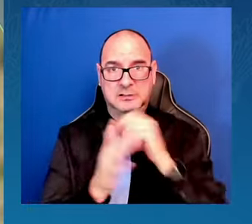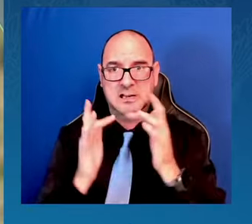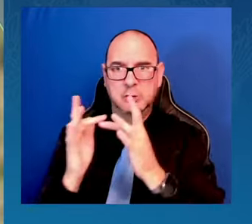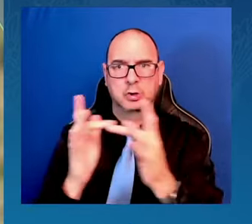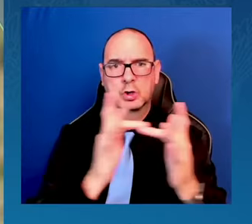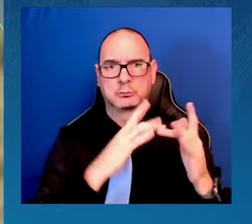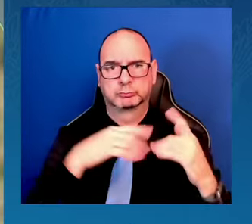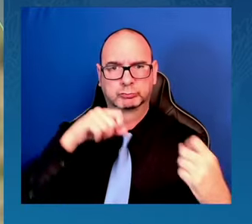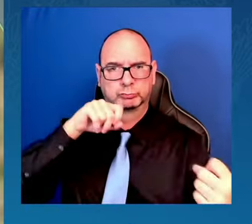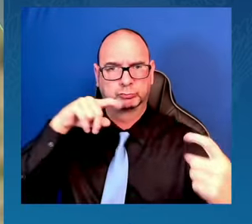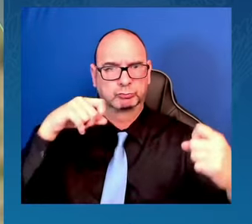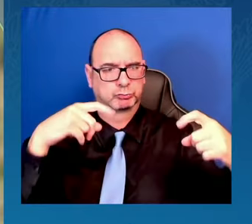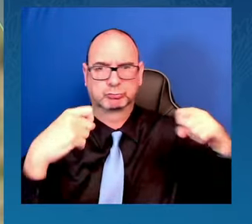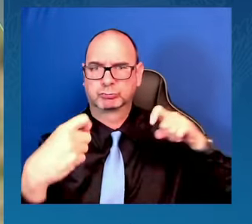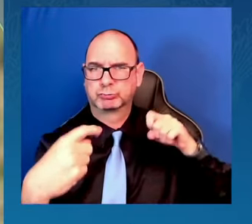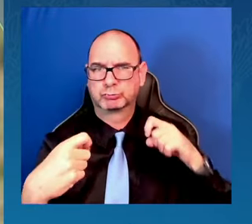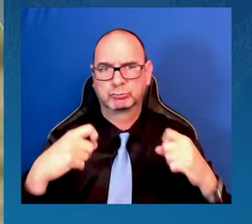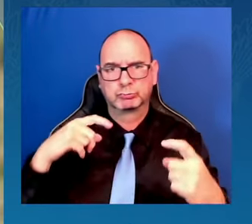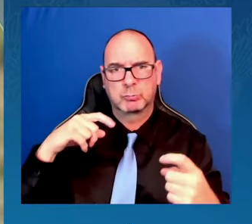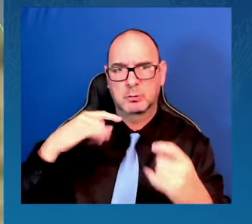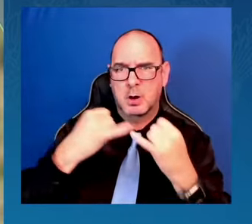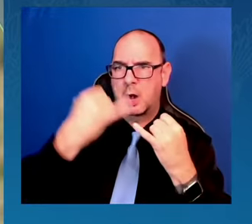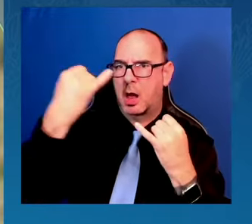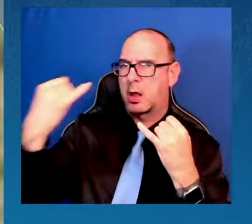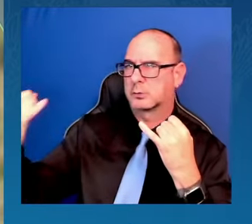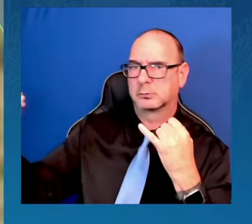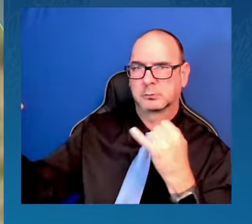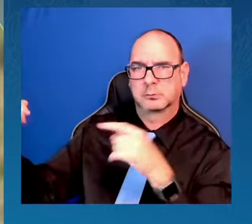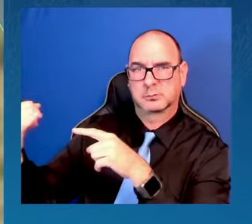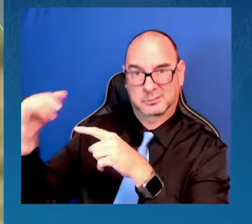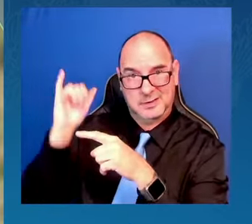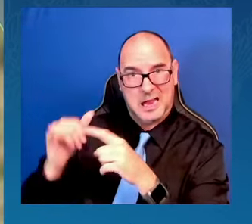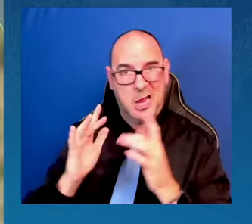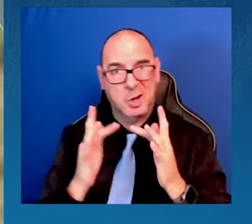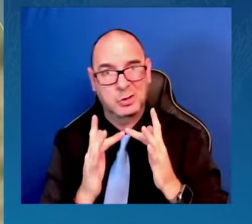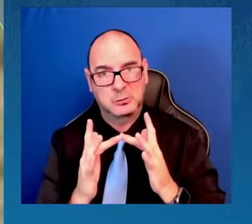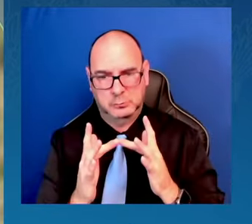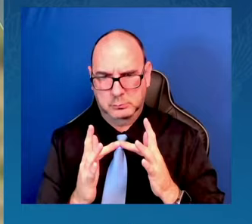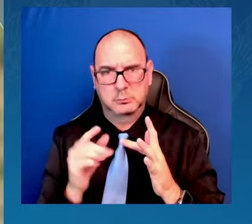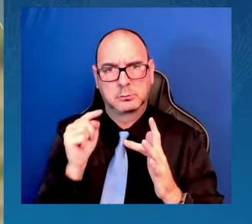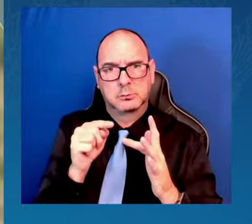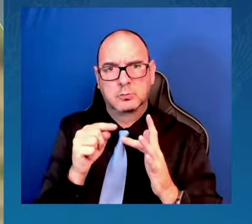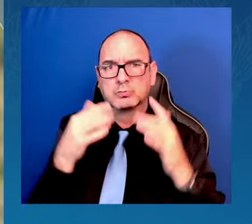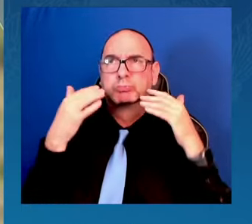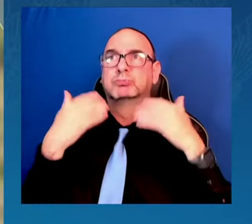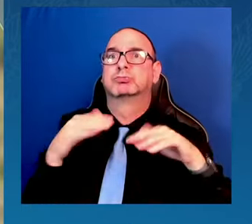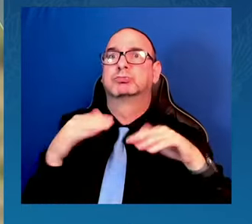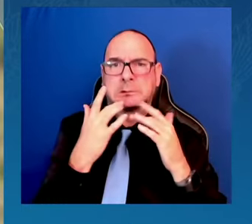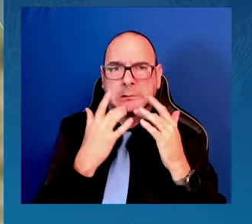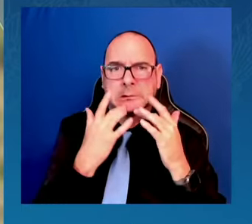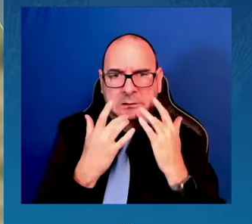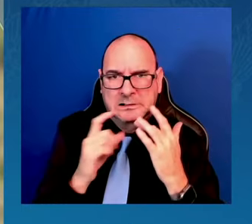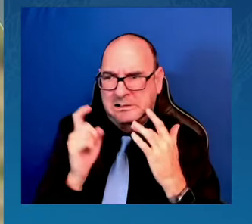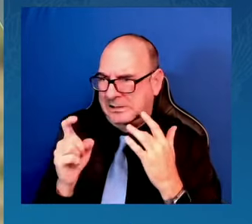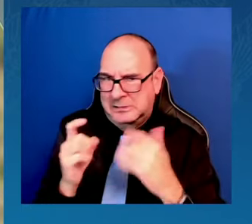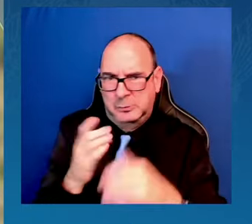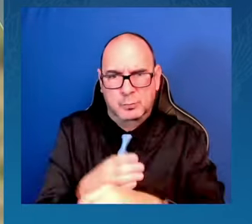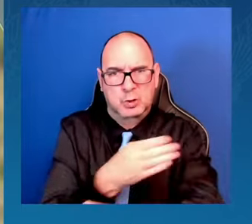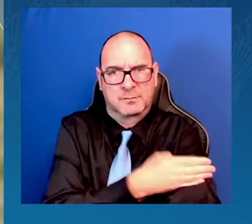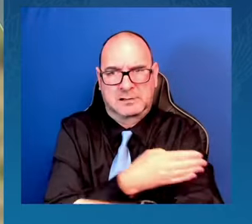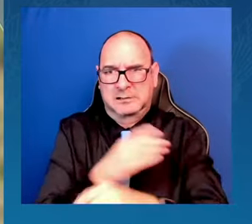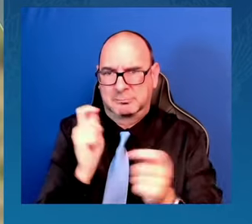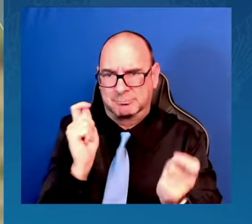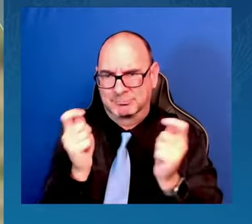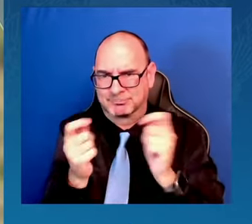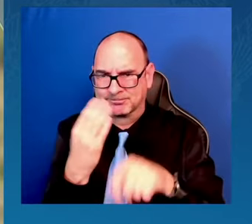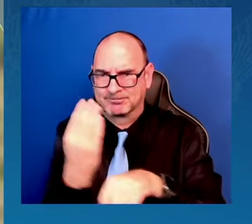And that network is in desperate need of an upgrade. So America is